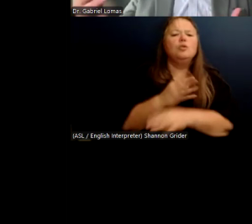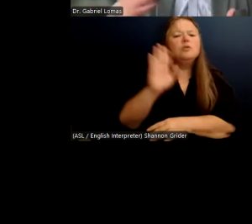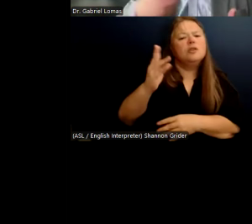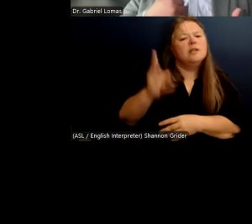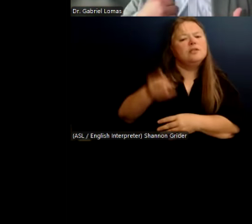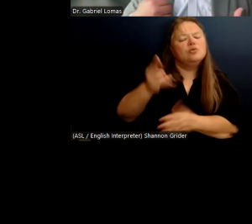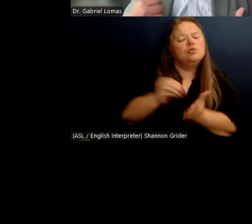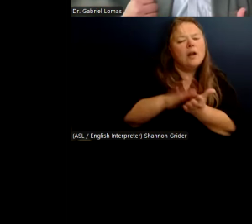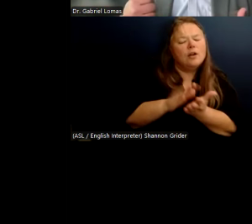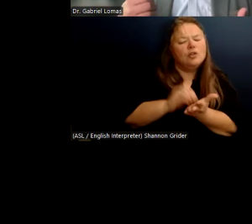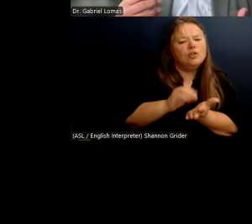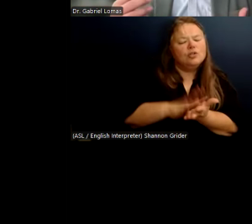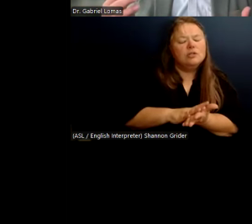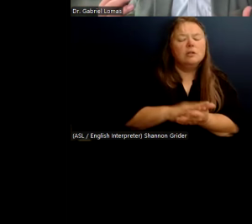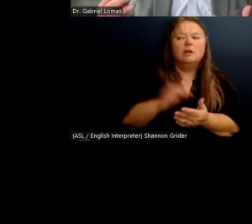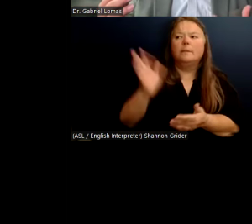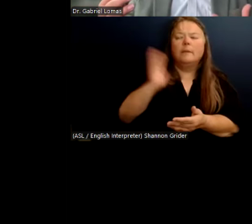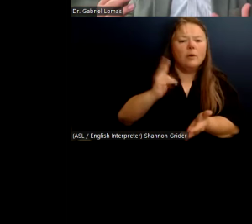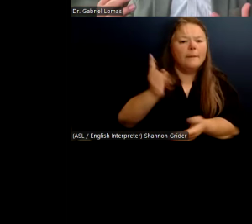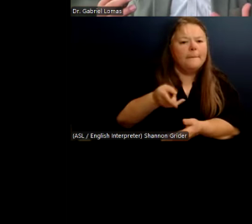we collect information about medications,